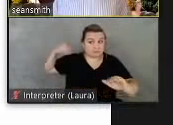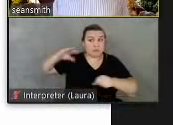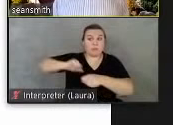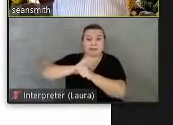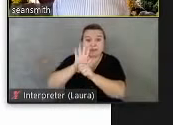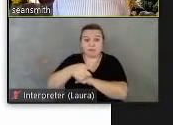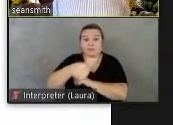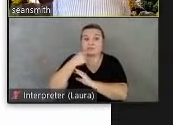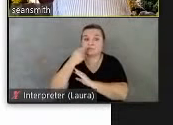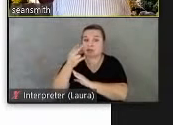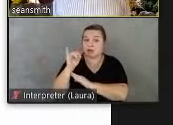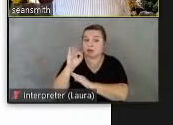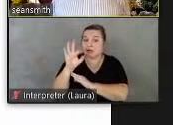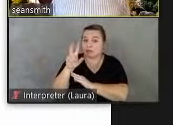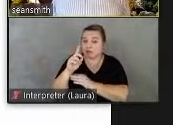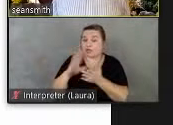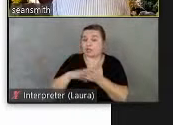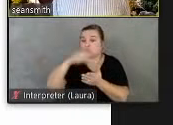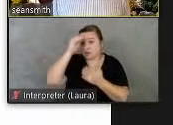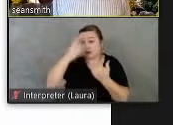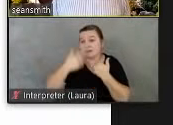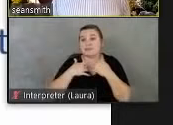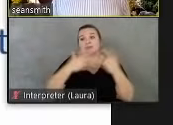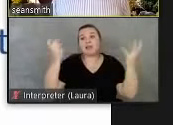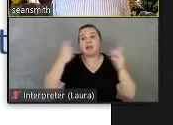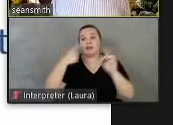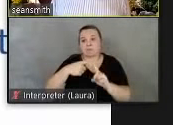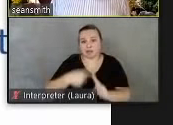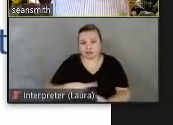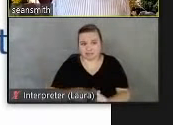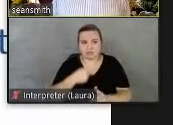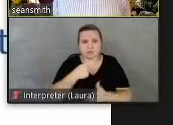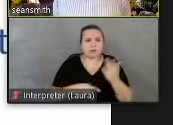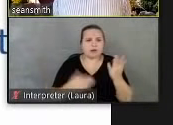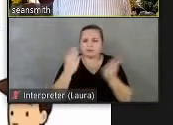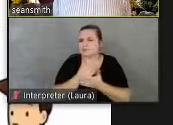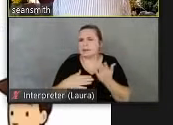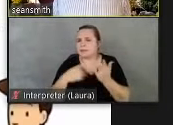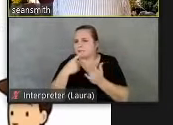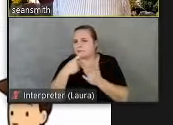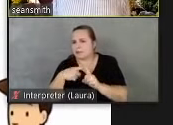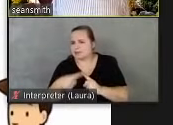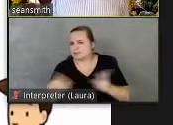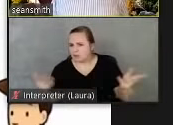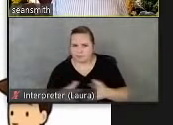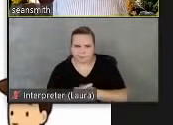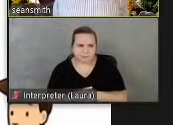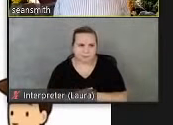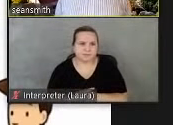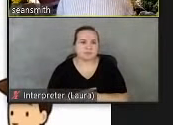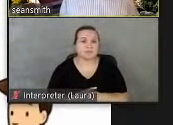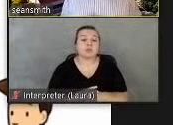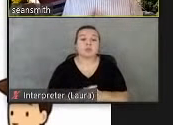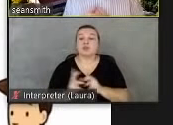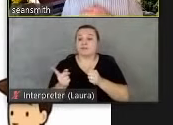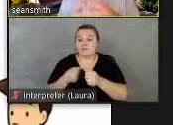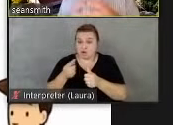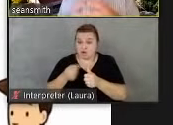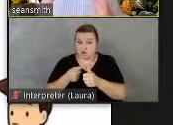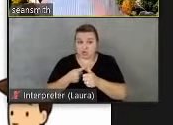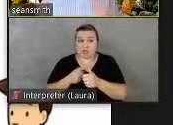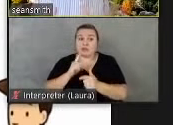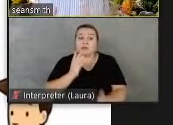hybrid blended learning has a lot of positives. And what are some of those positives? Well, some of those positives, first of all, is it